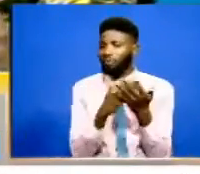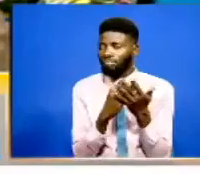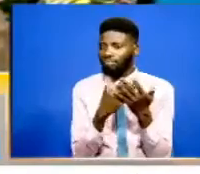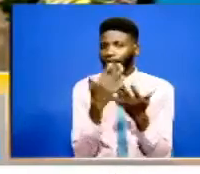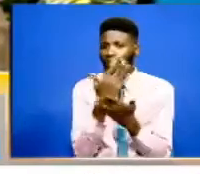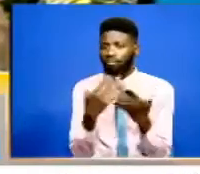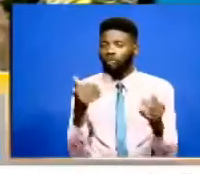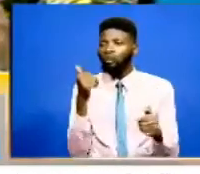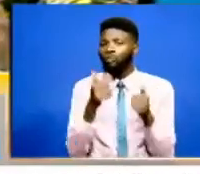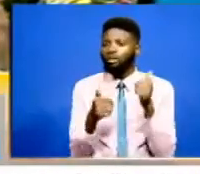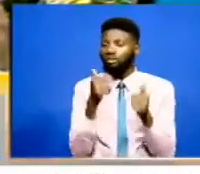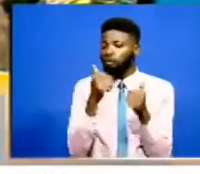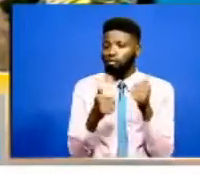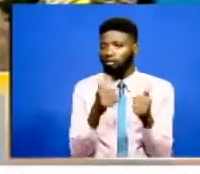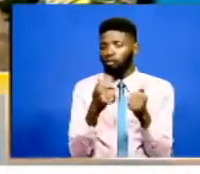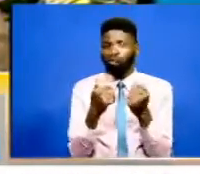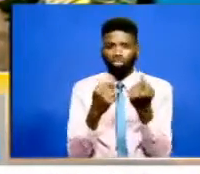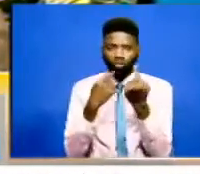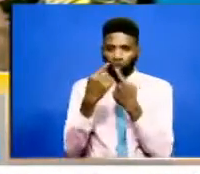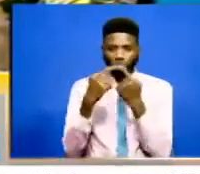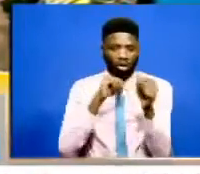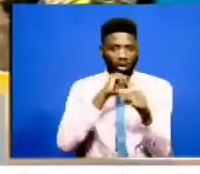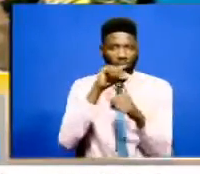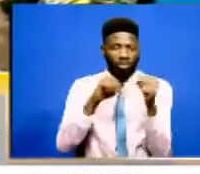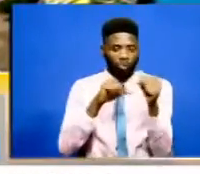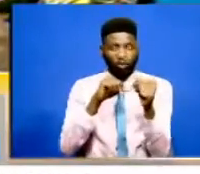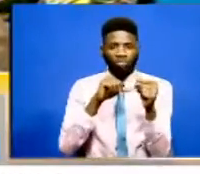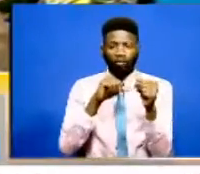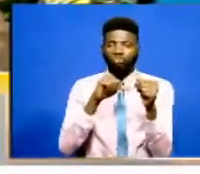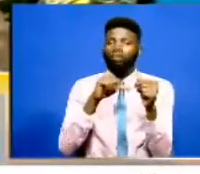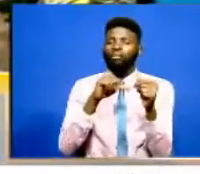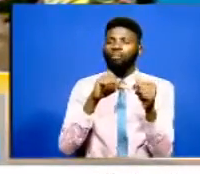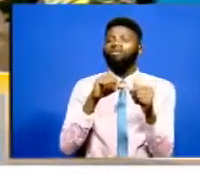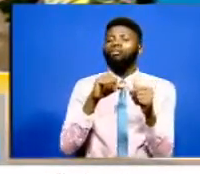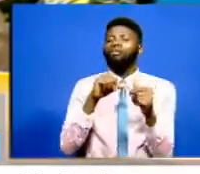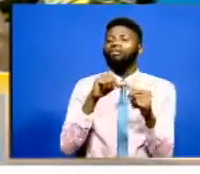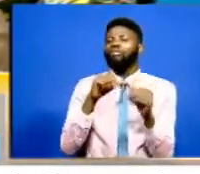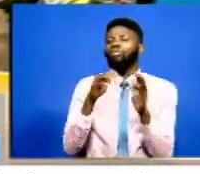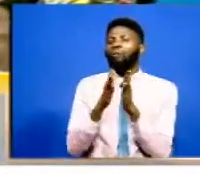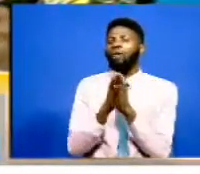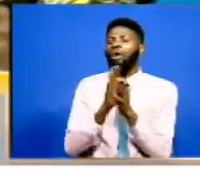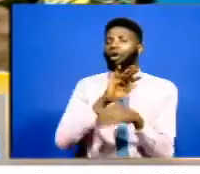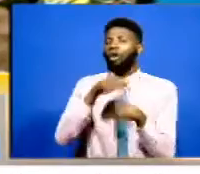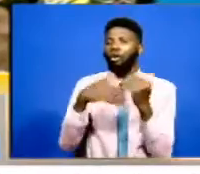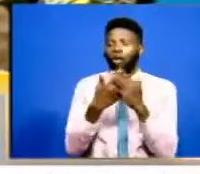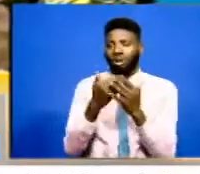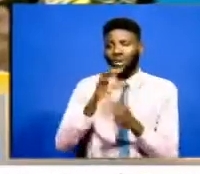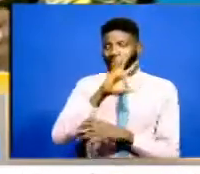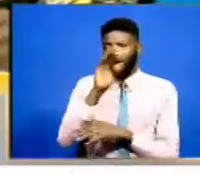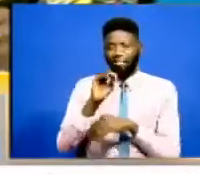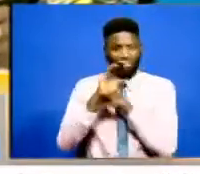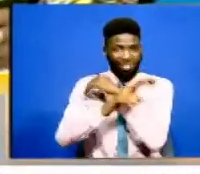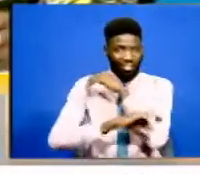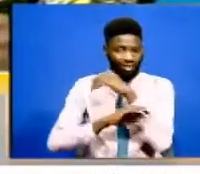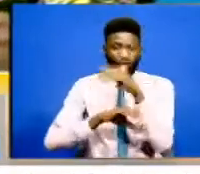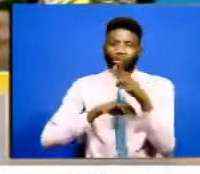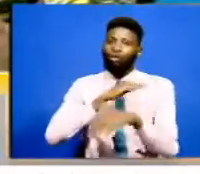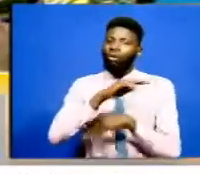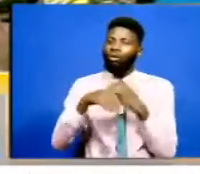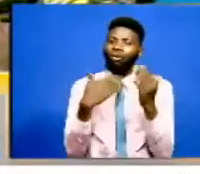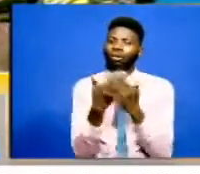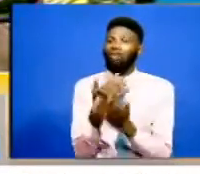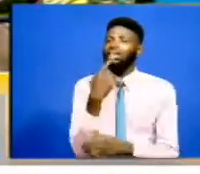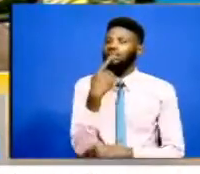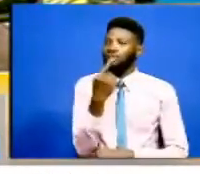were attached when it comes to Africa, all the African countries that are member states. And they all alluded that